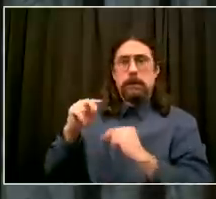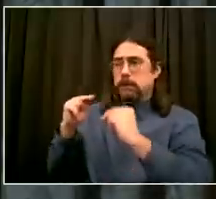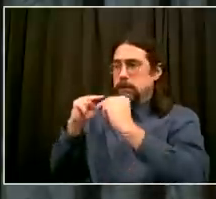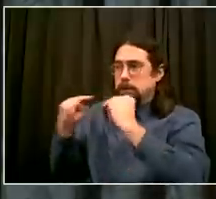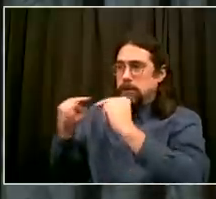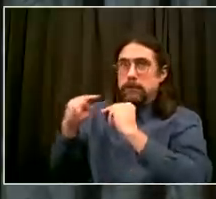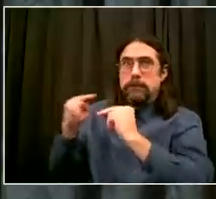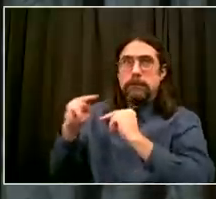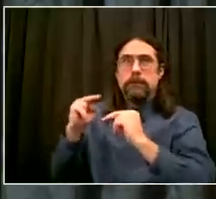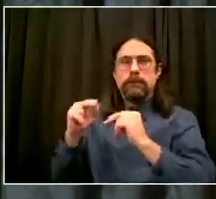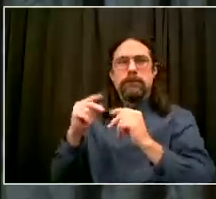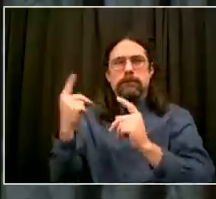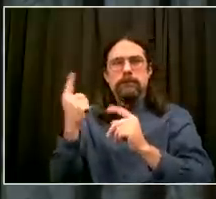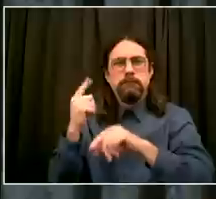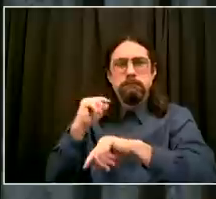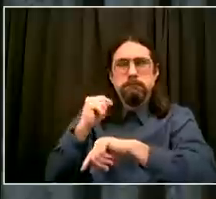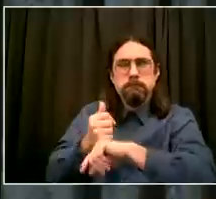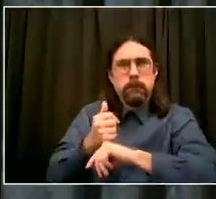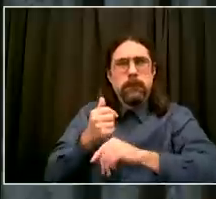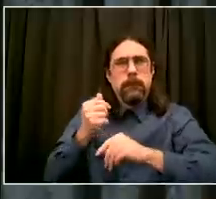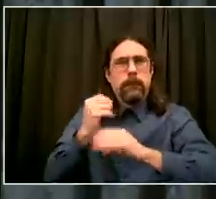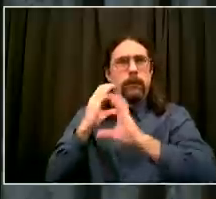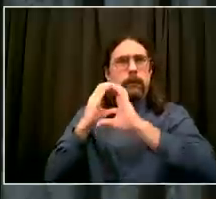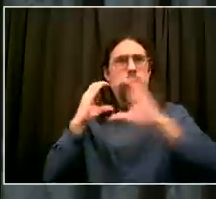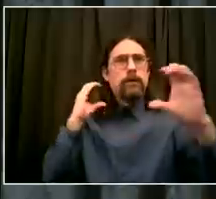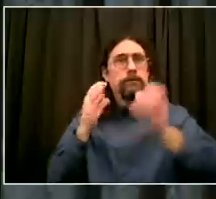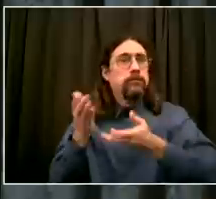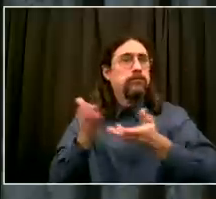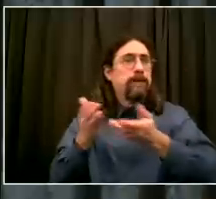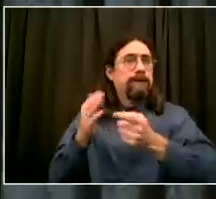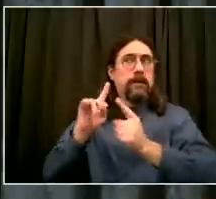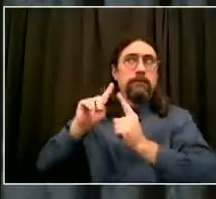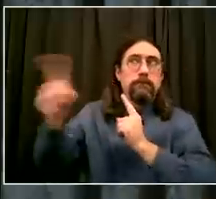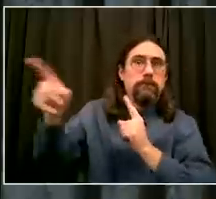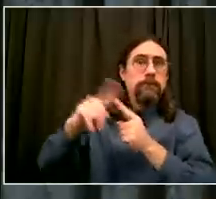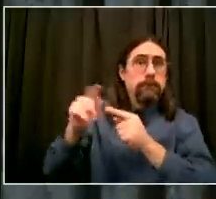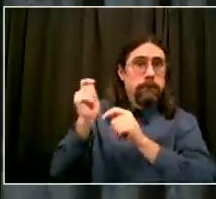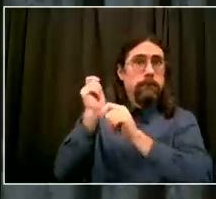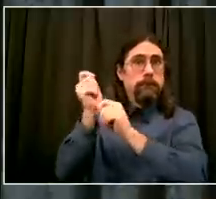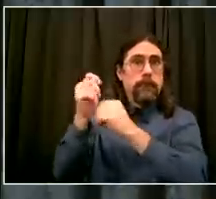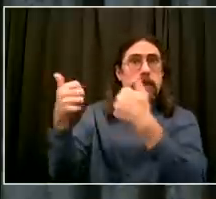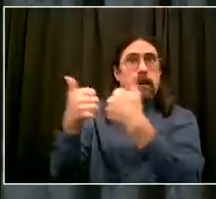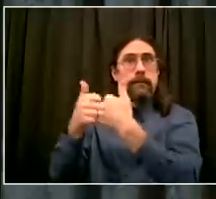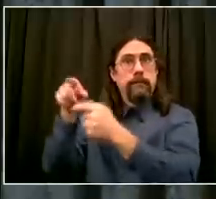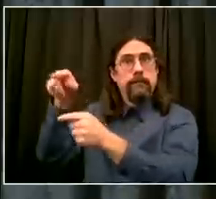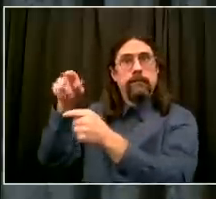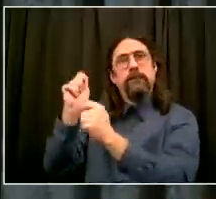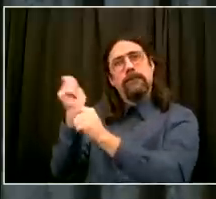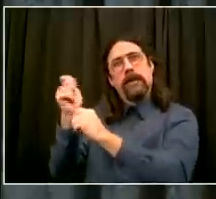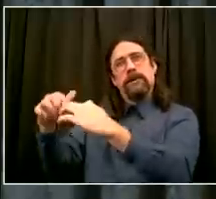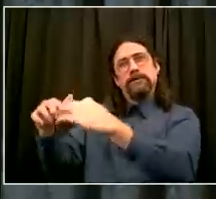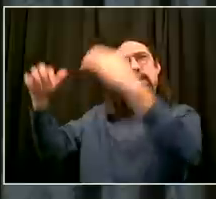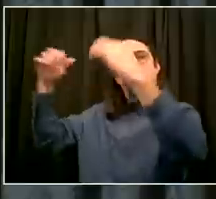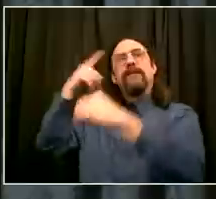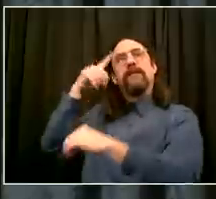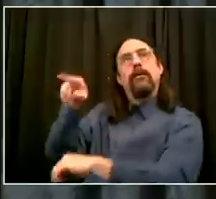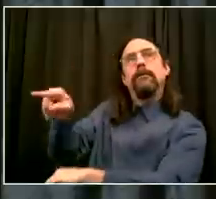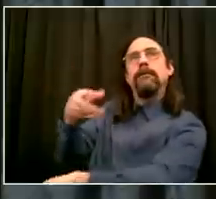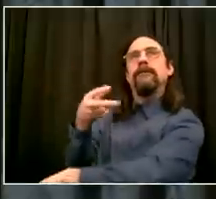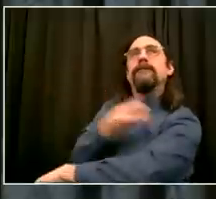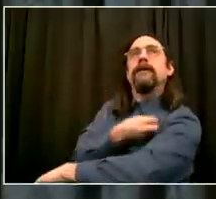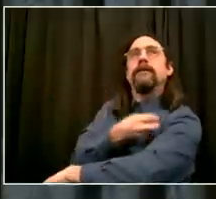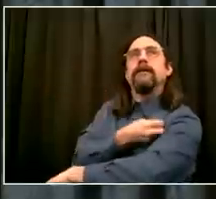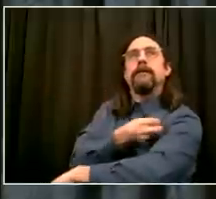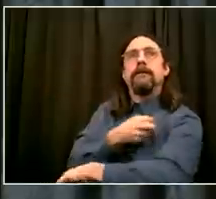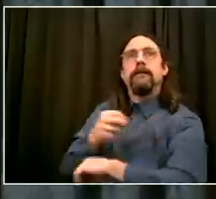mobilize those. We are in the plans of developing a more comprehensive plan for alternate